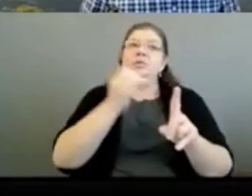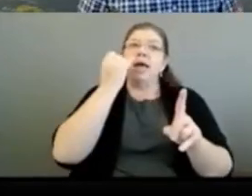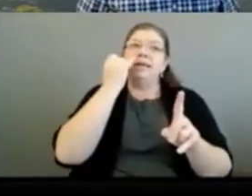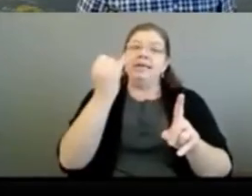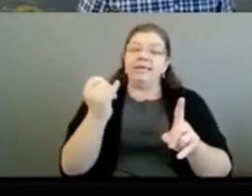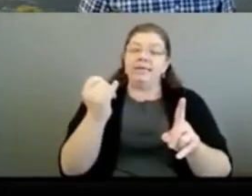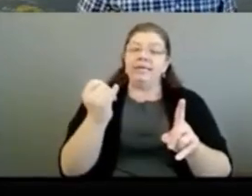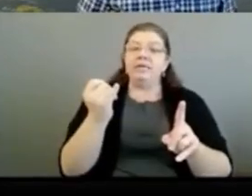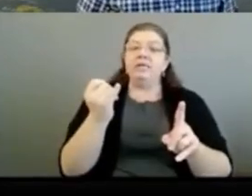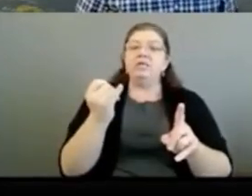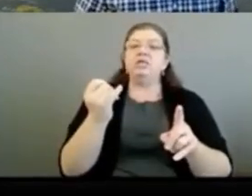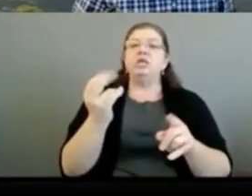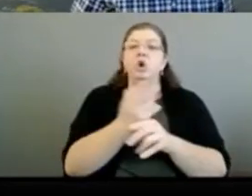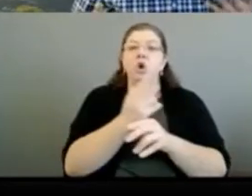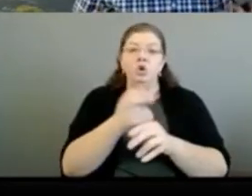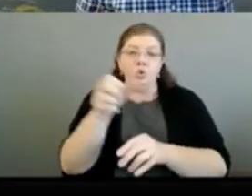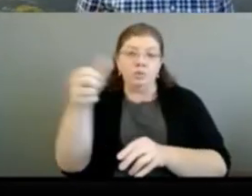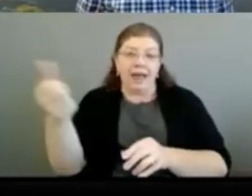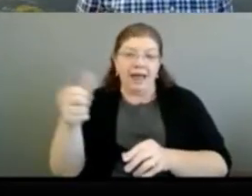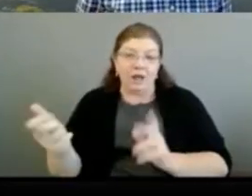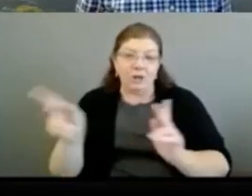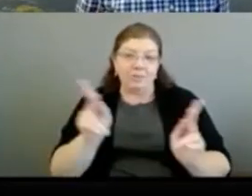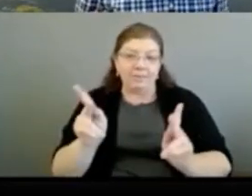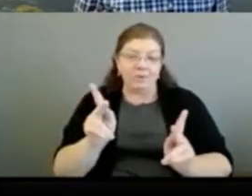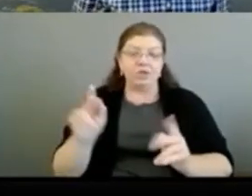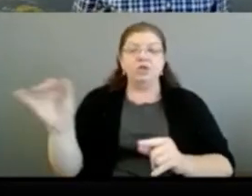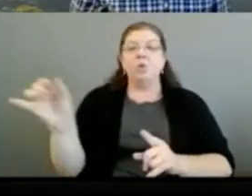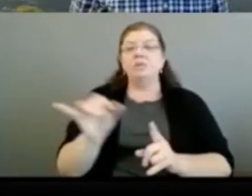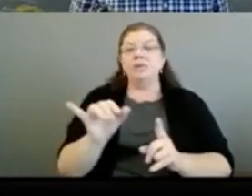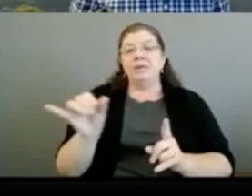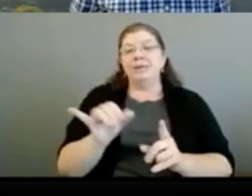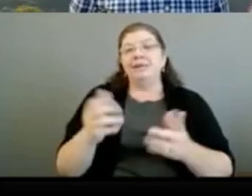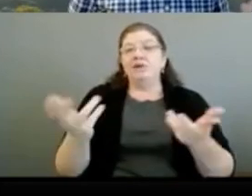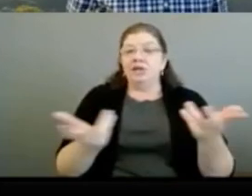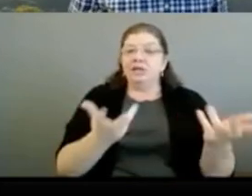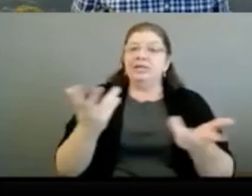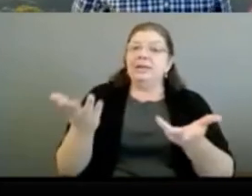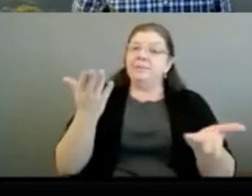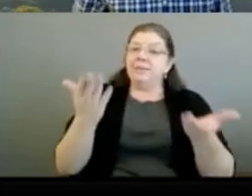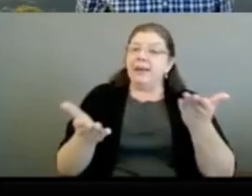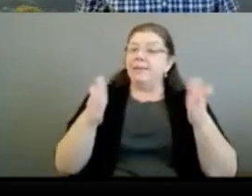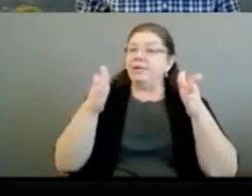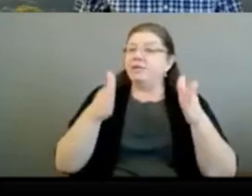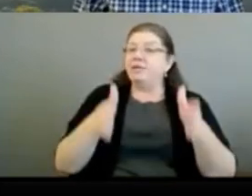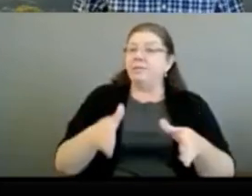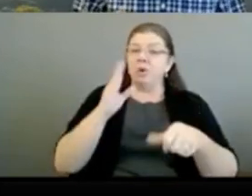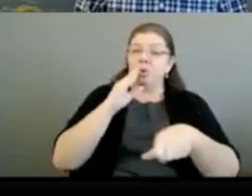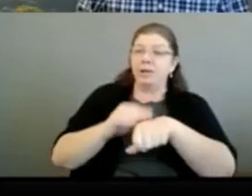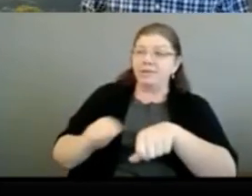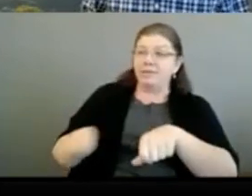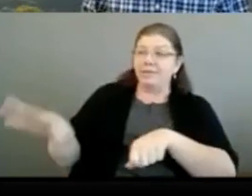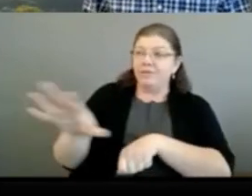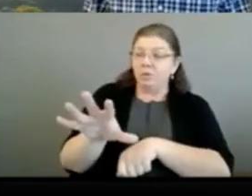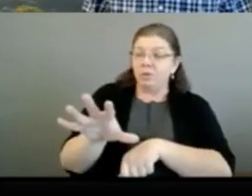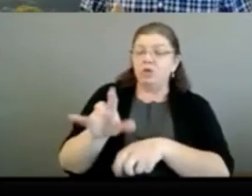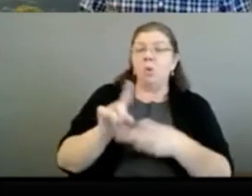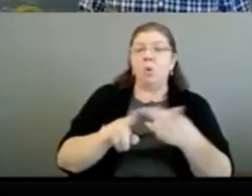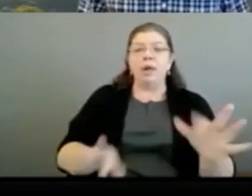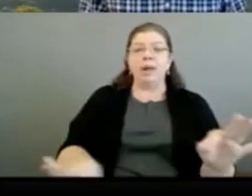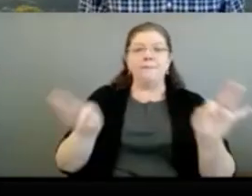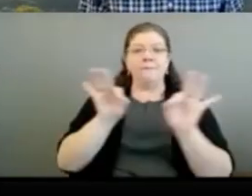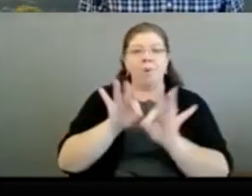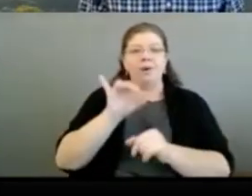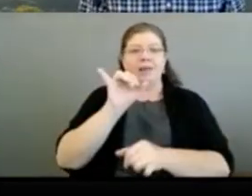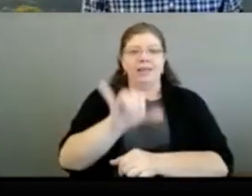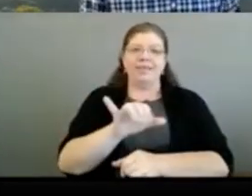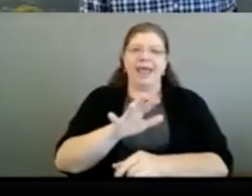by others. And so similarly, might be someone who is influential or important in this case,